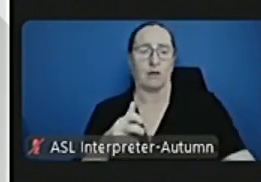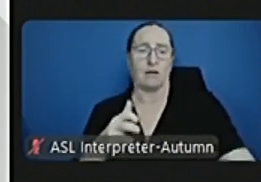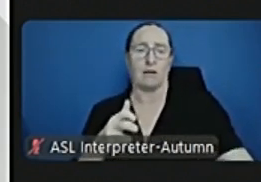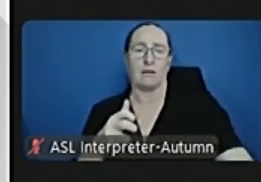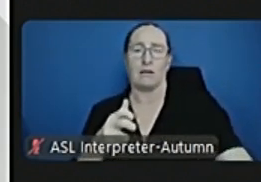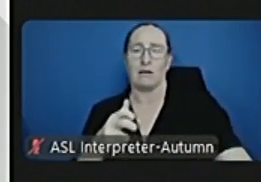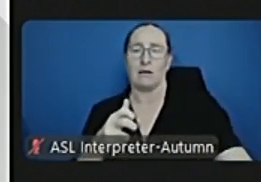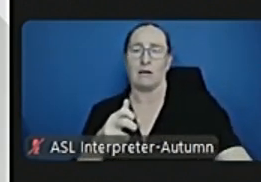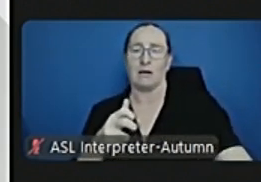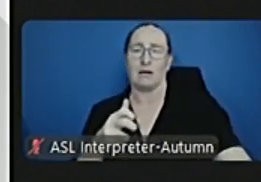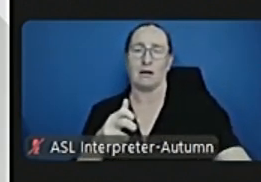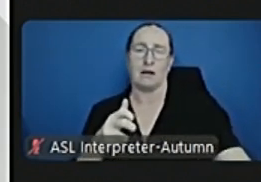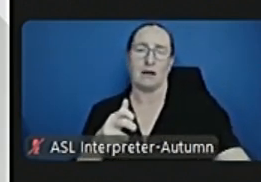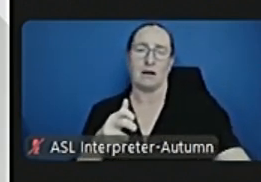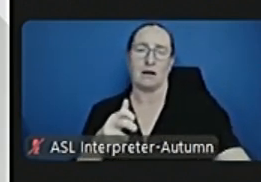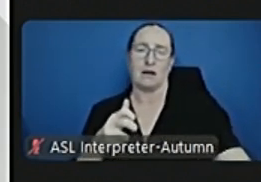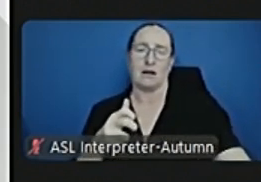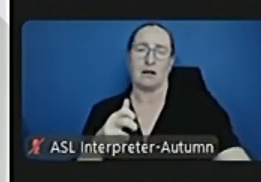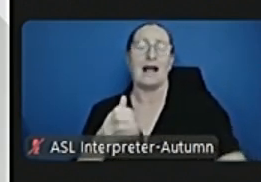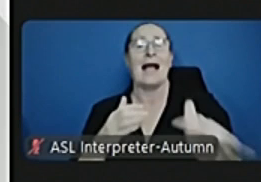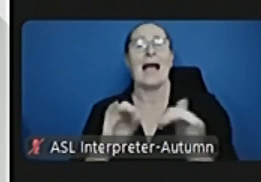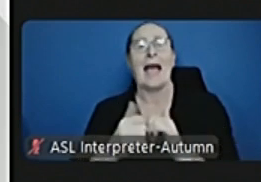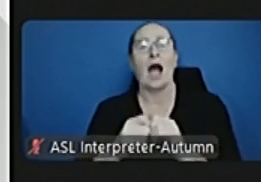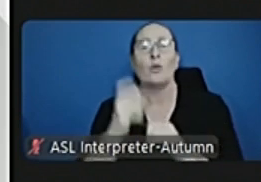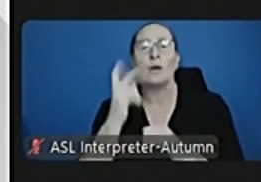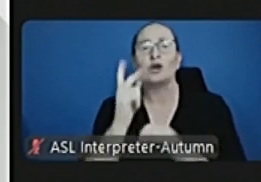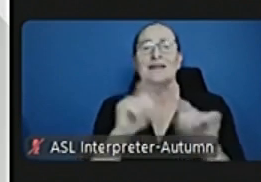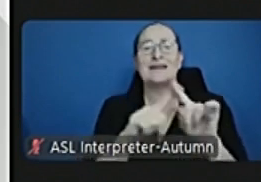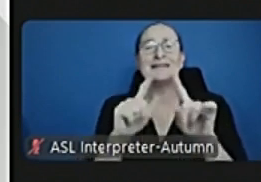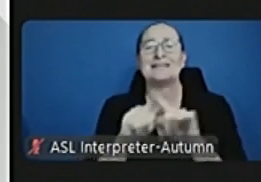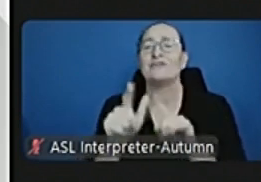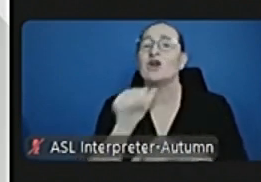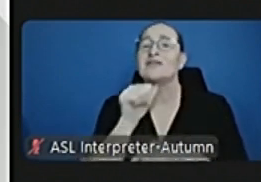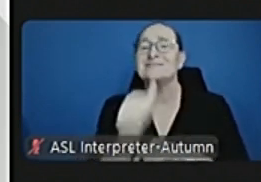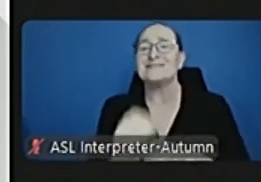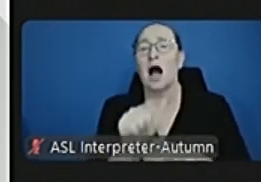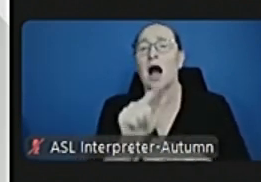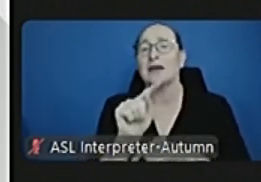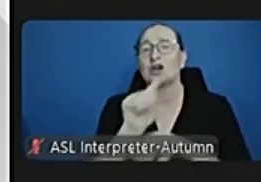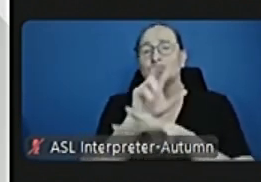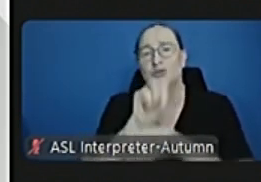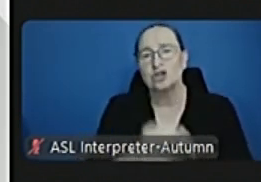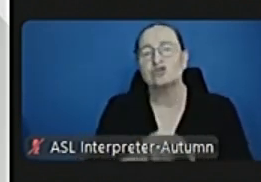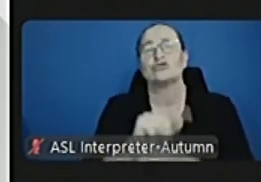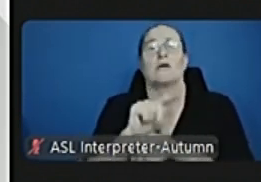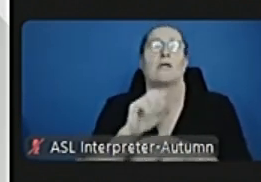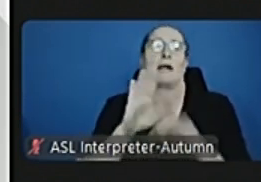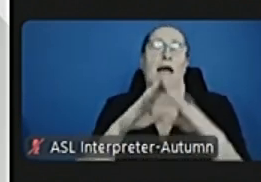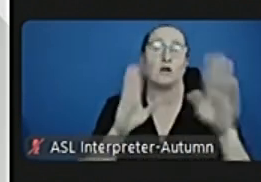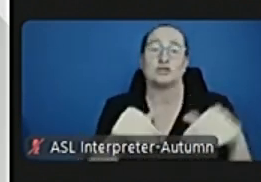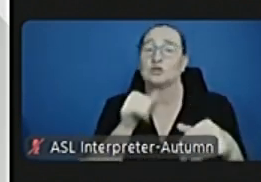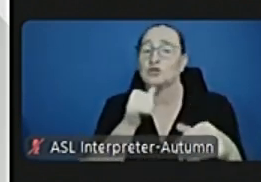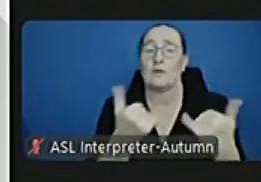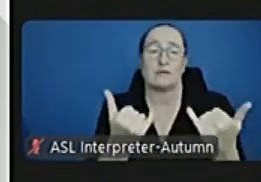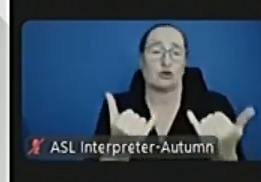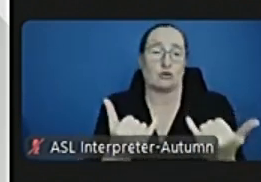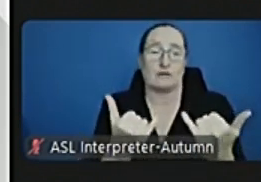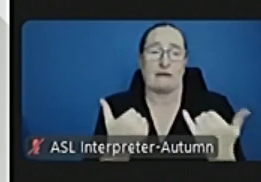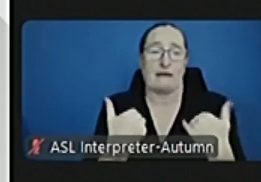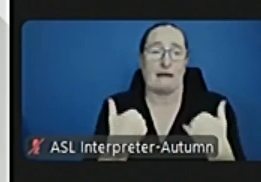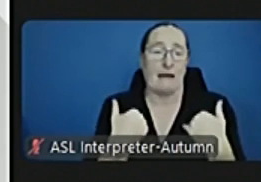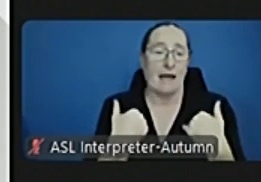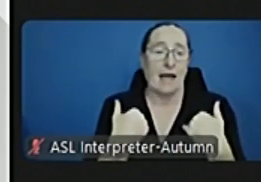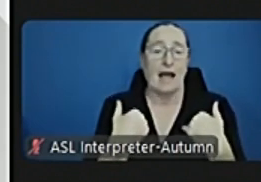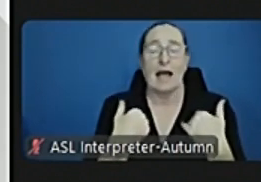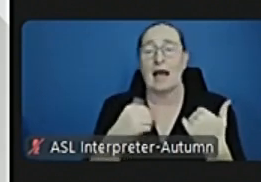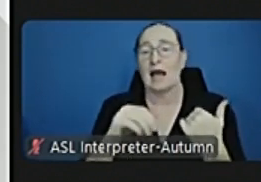that we look at the different types of housing, or the non-traditional types of housing that we don't currently have in the state, our accessory dwelling